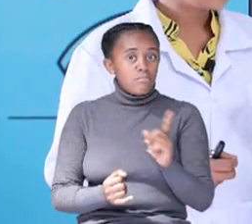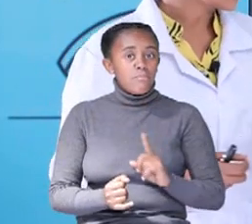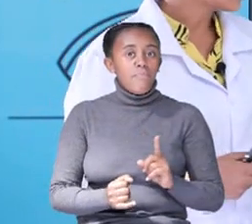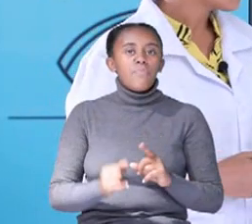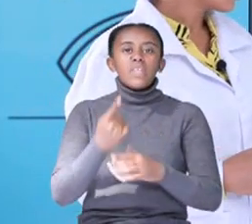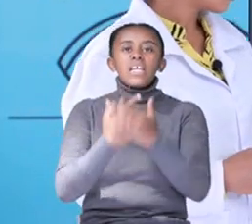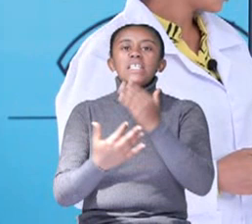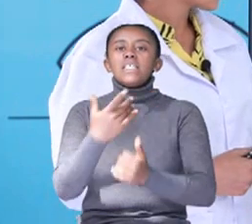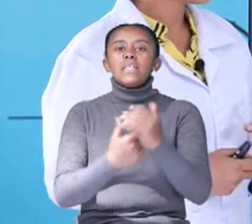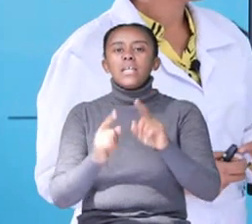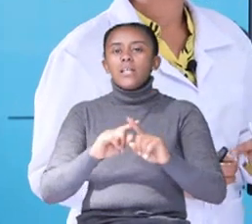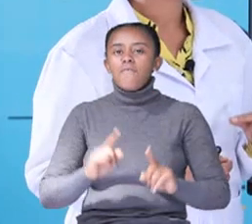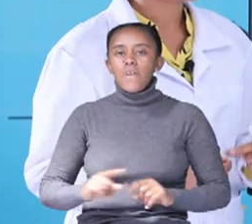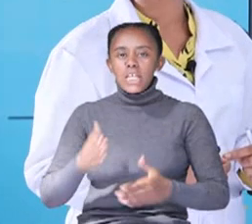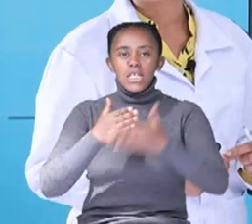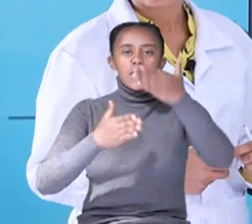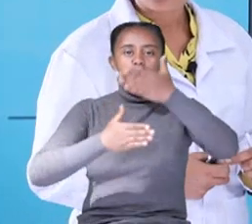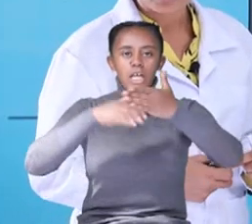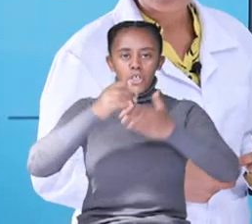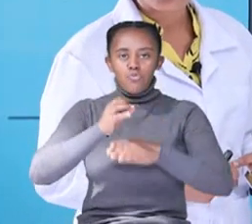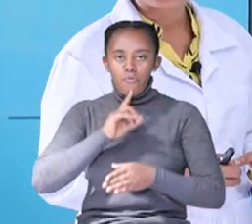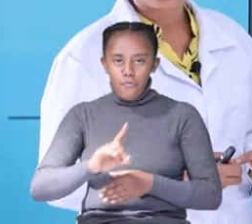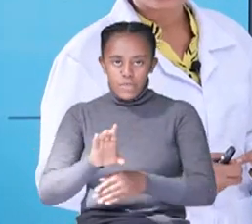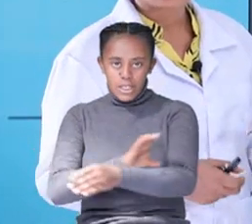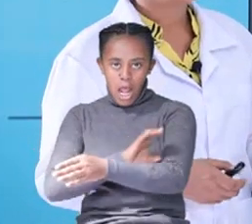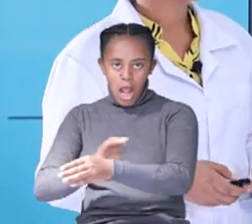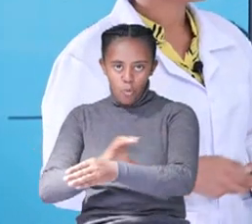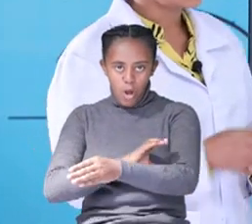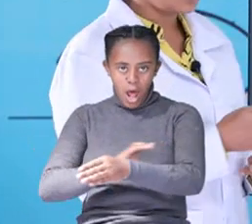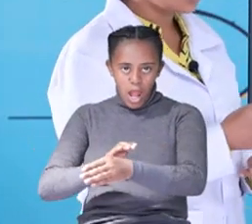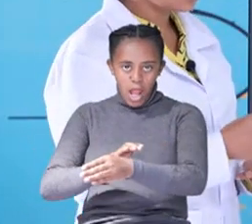the different stages of cellular respiration,